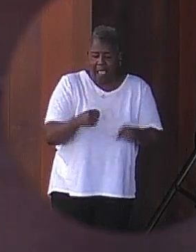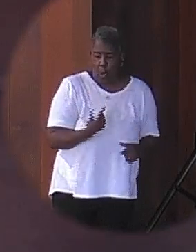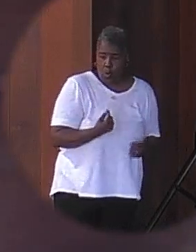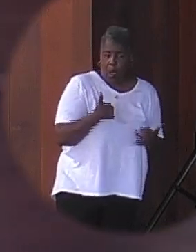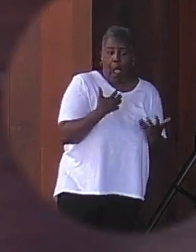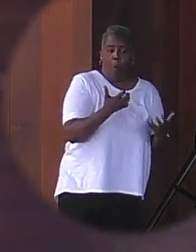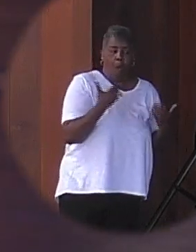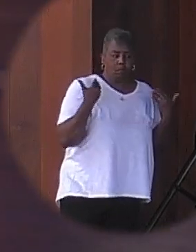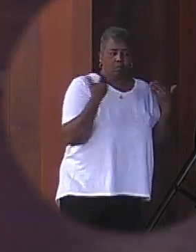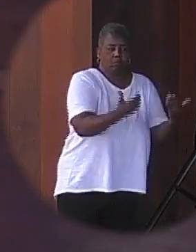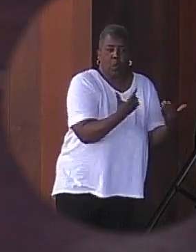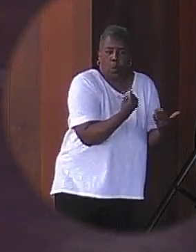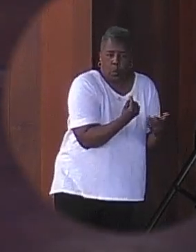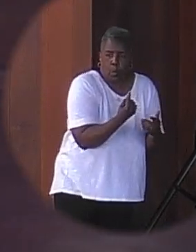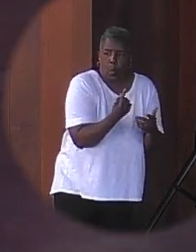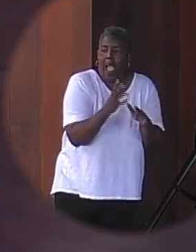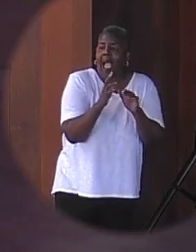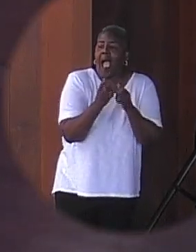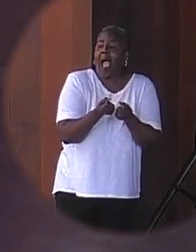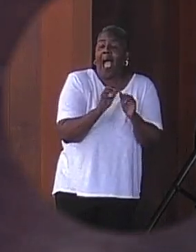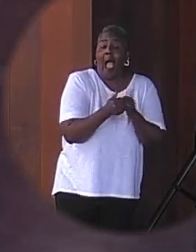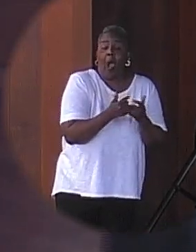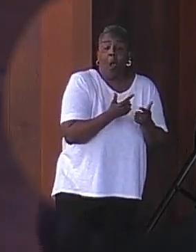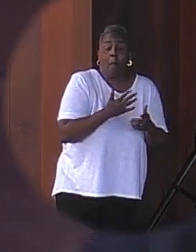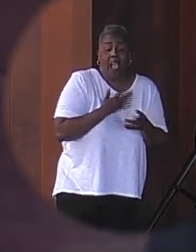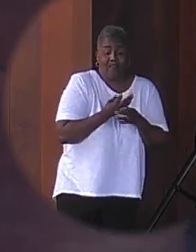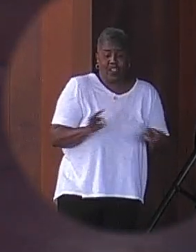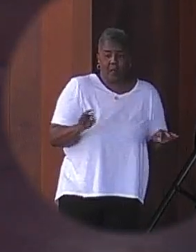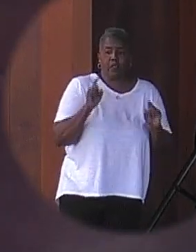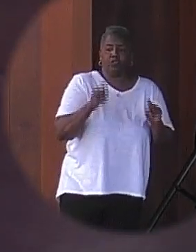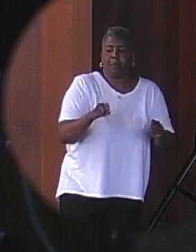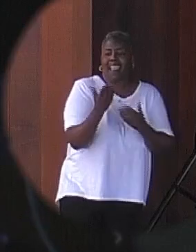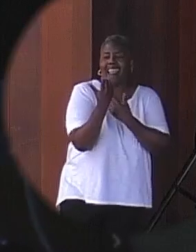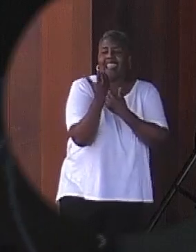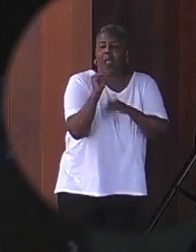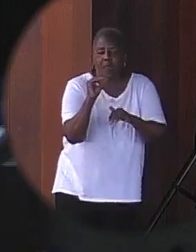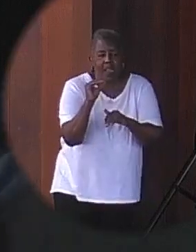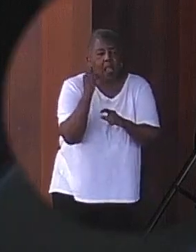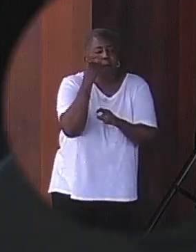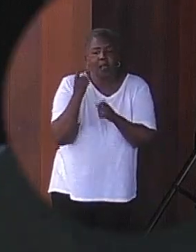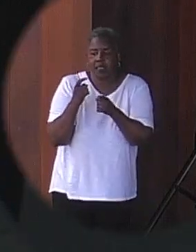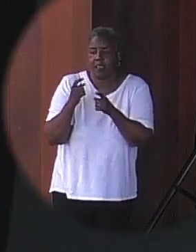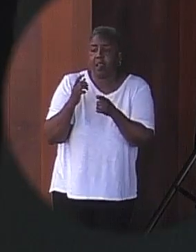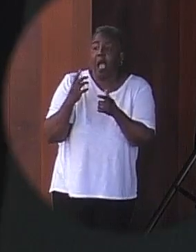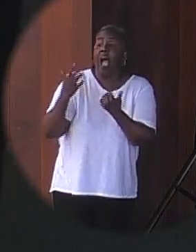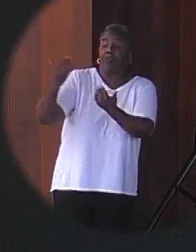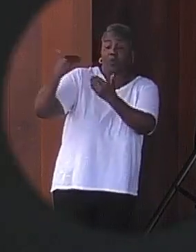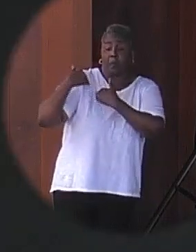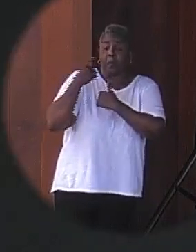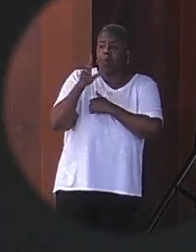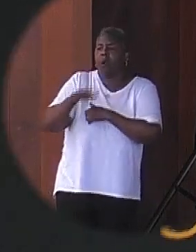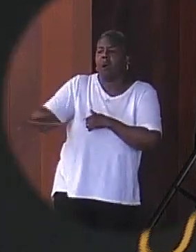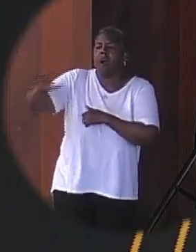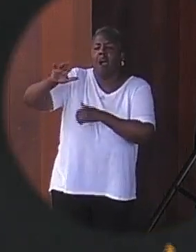I want to do and how much my liberty ought to be restrained by my communal